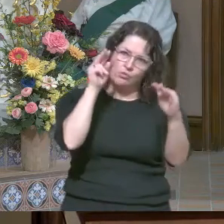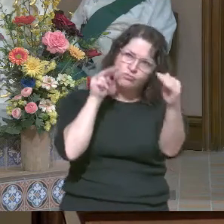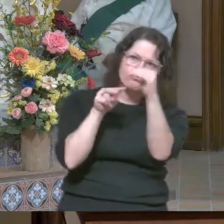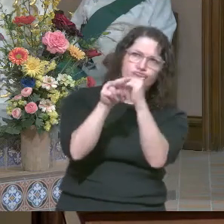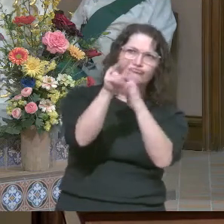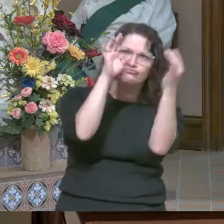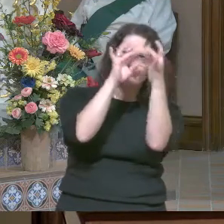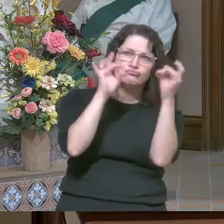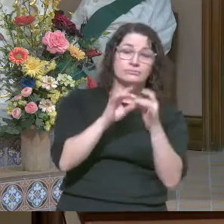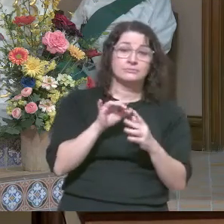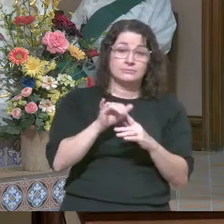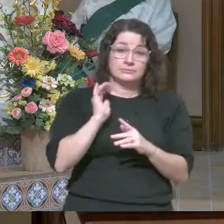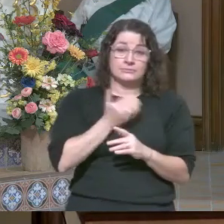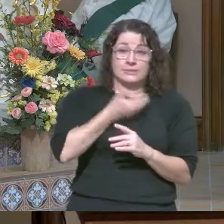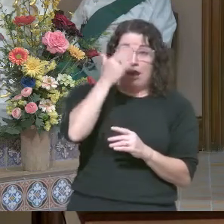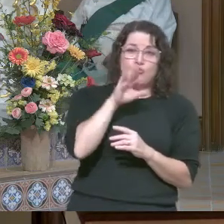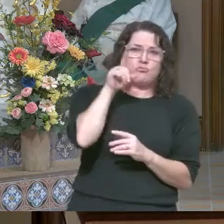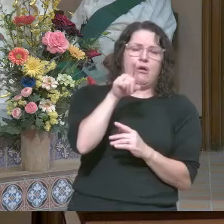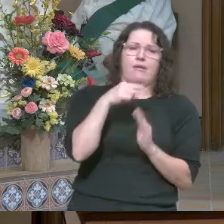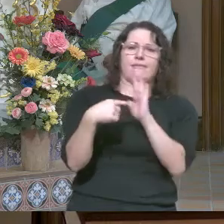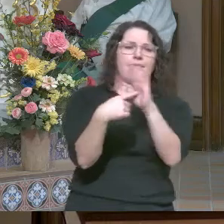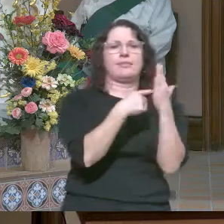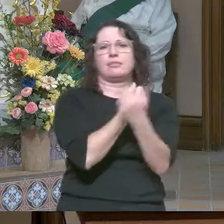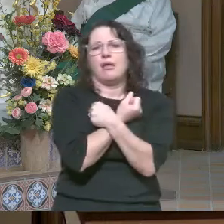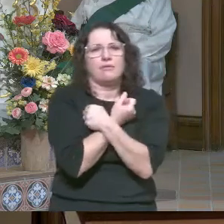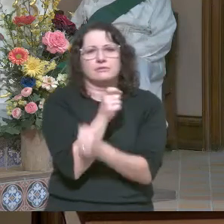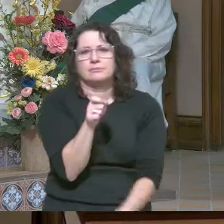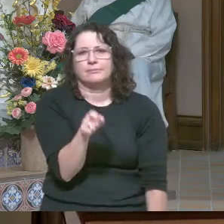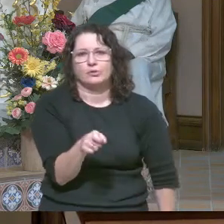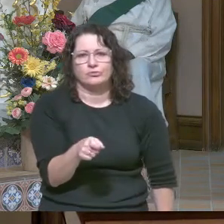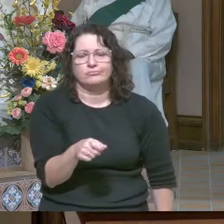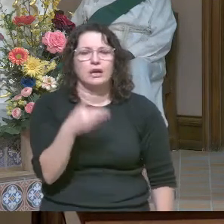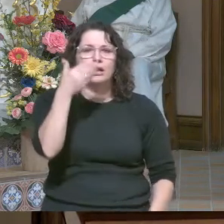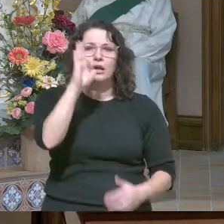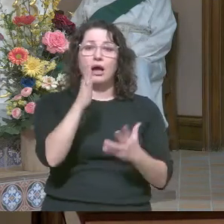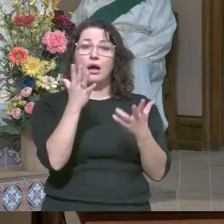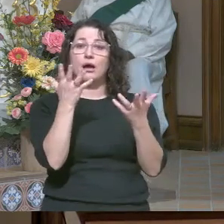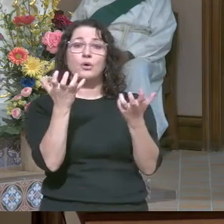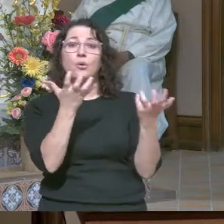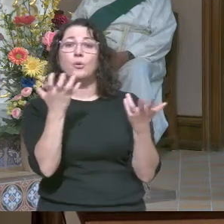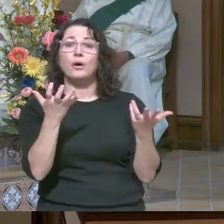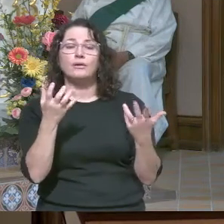This is a God who loves, and this is a God who wants us to love.